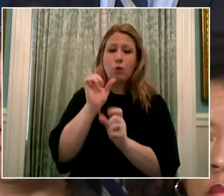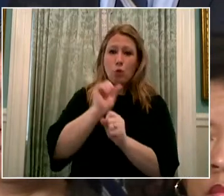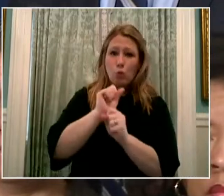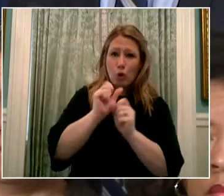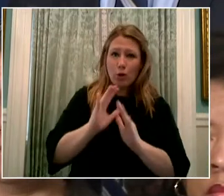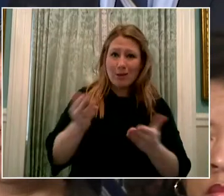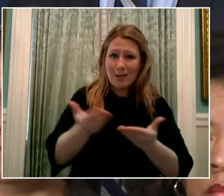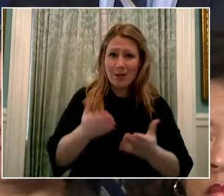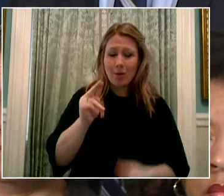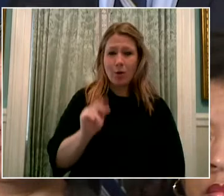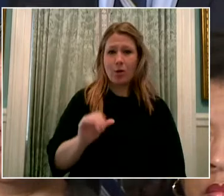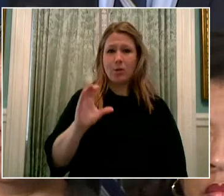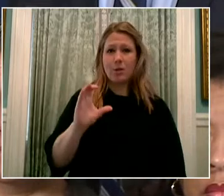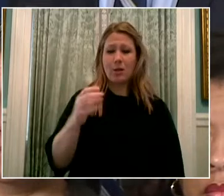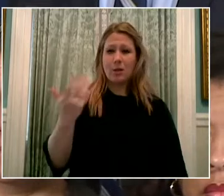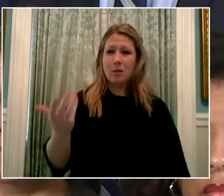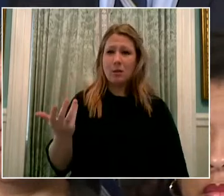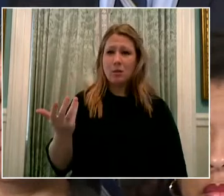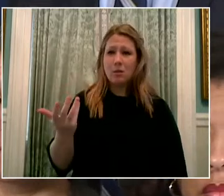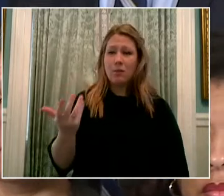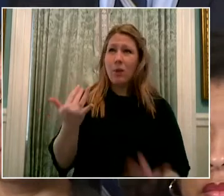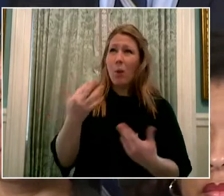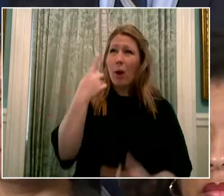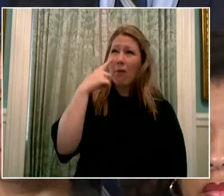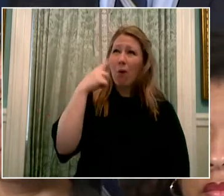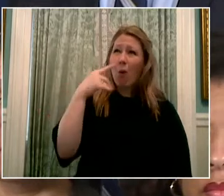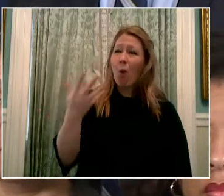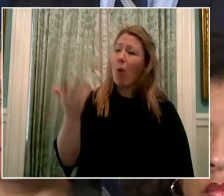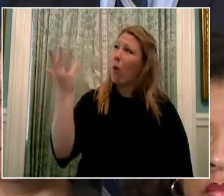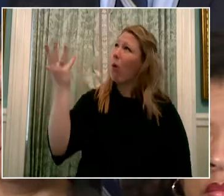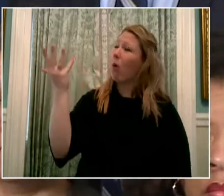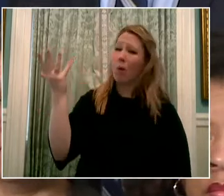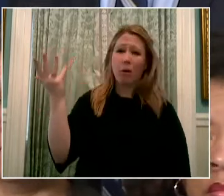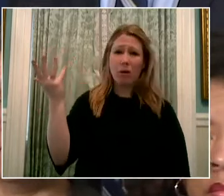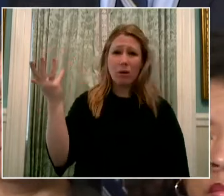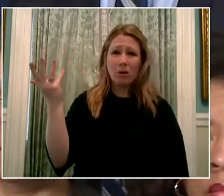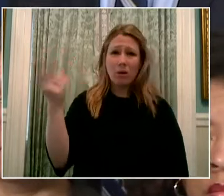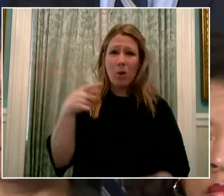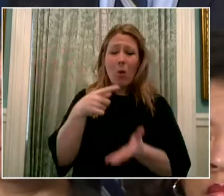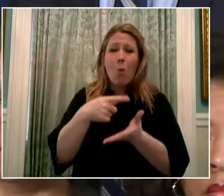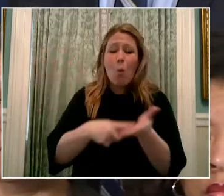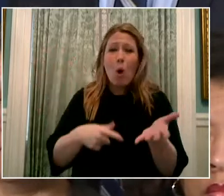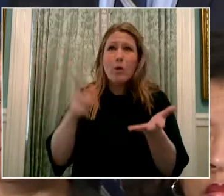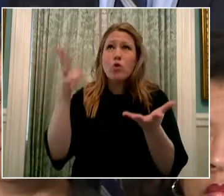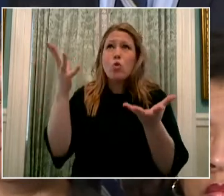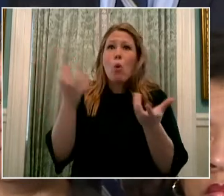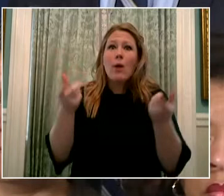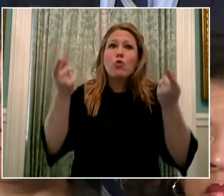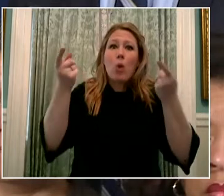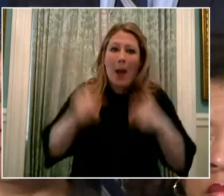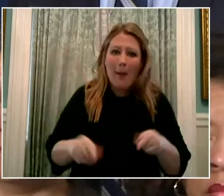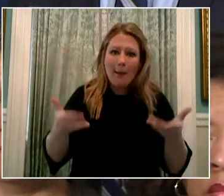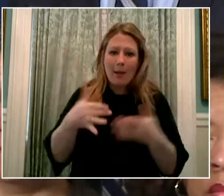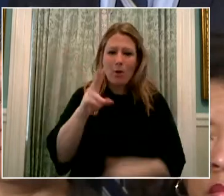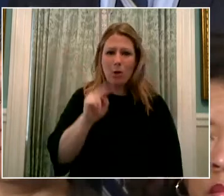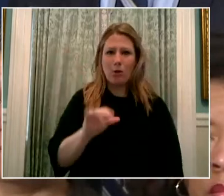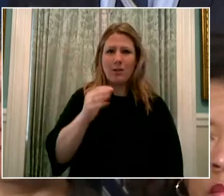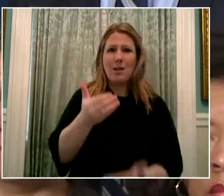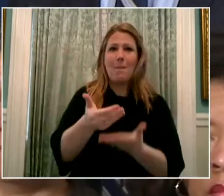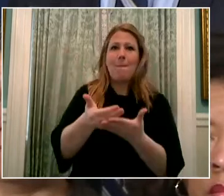for? What do they want to happen in this city before they finally resolve that this issue